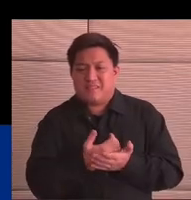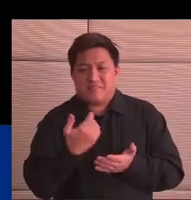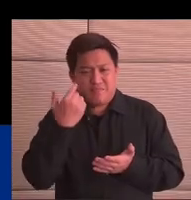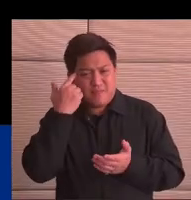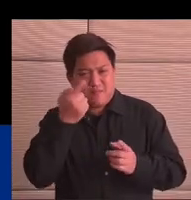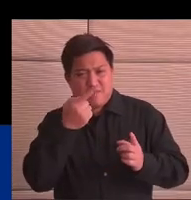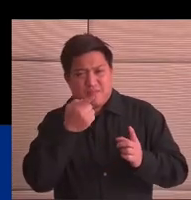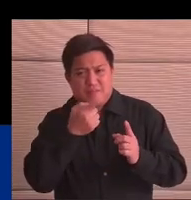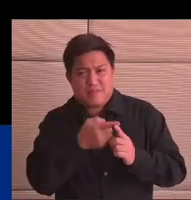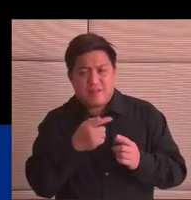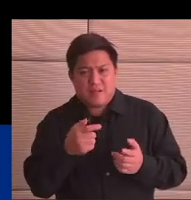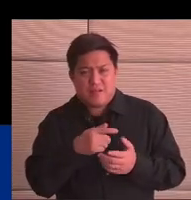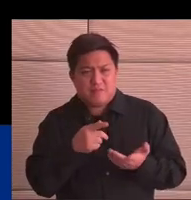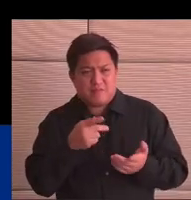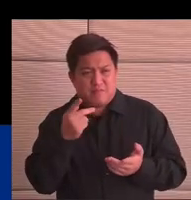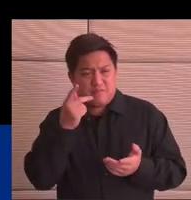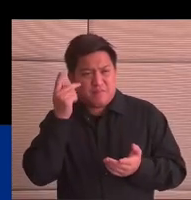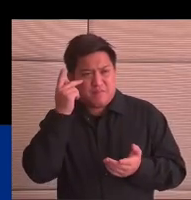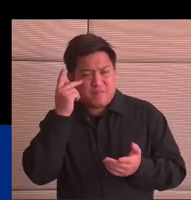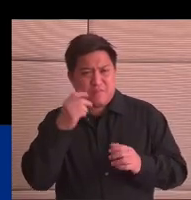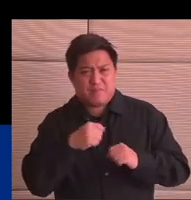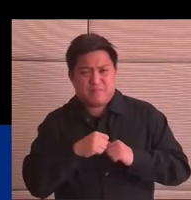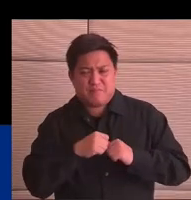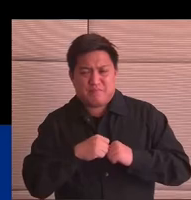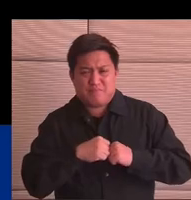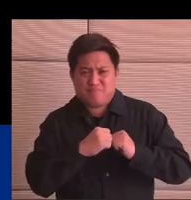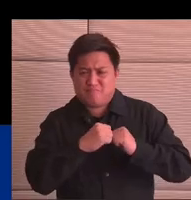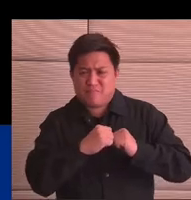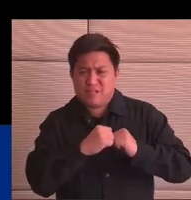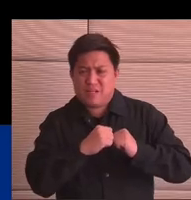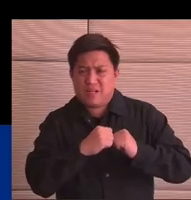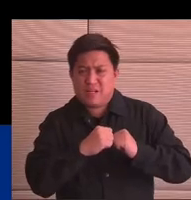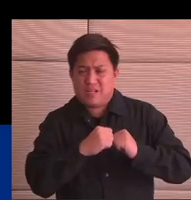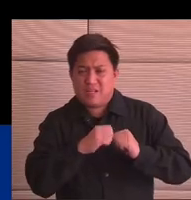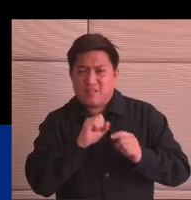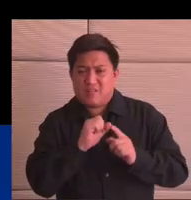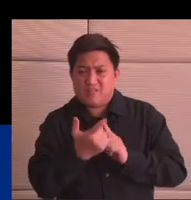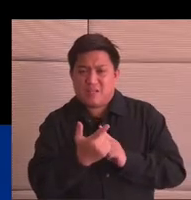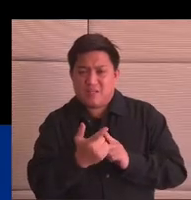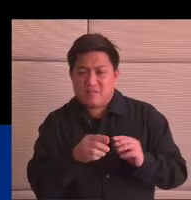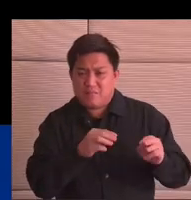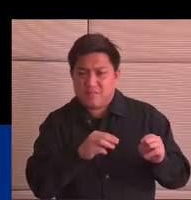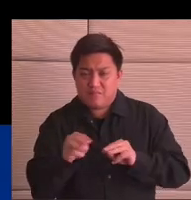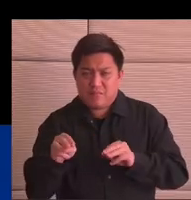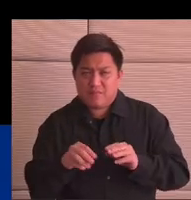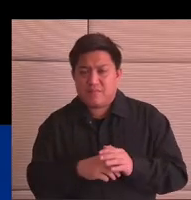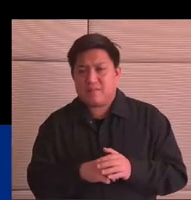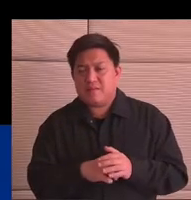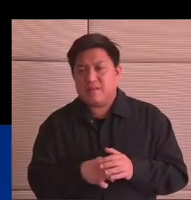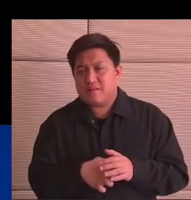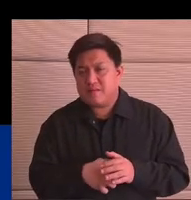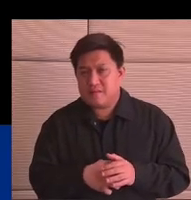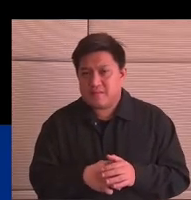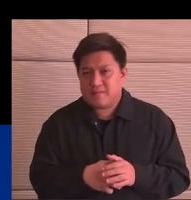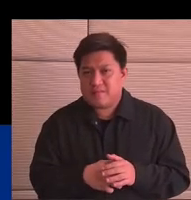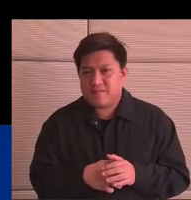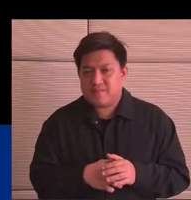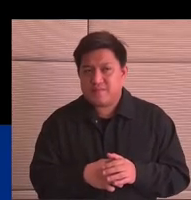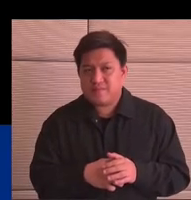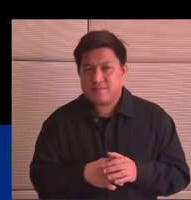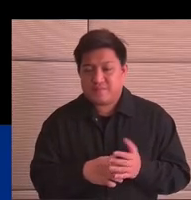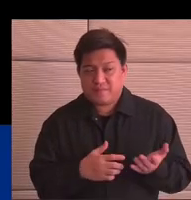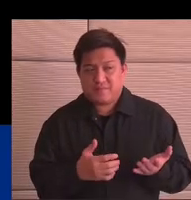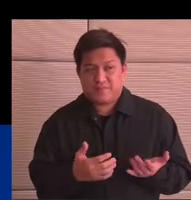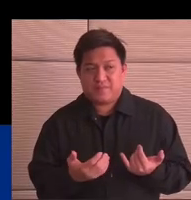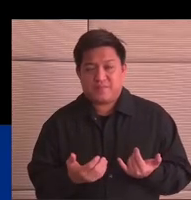more economic and political contestability. And finally, social mobility, another prescription of Dr. Balyasandy. In our